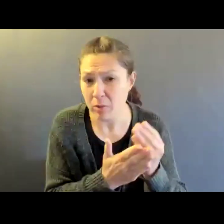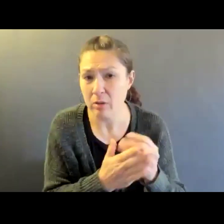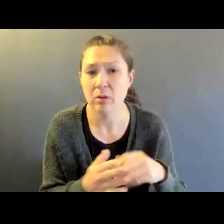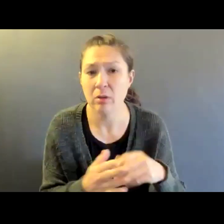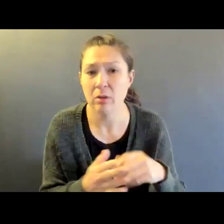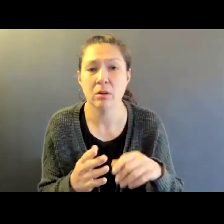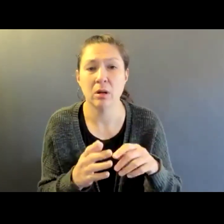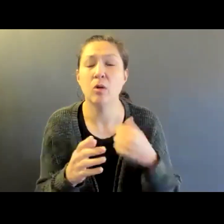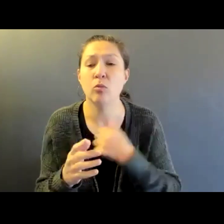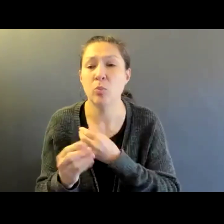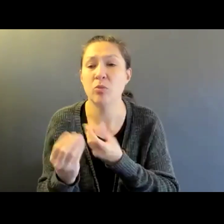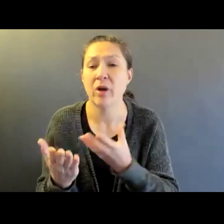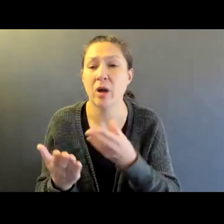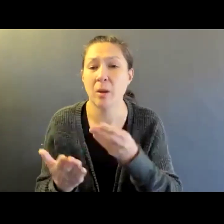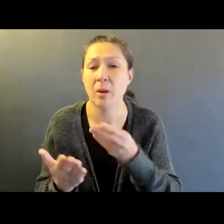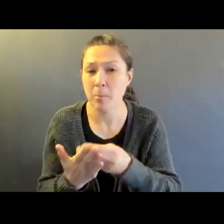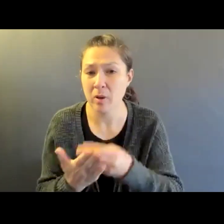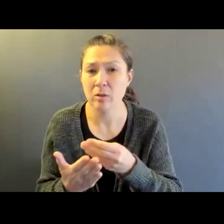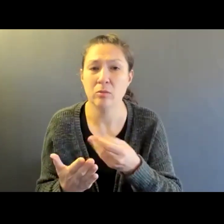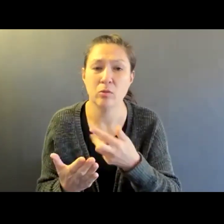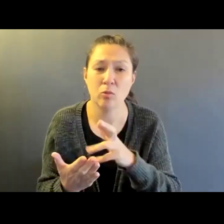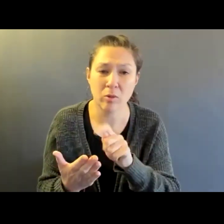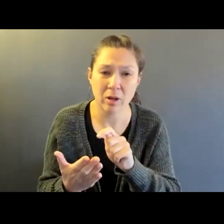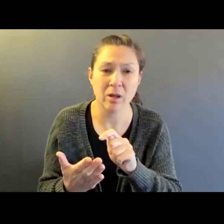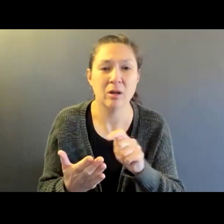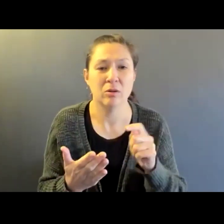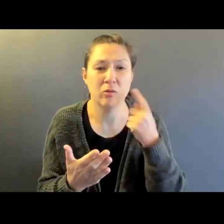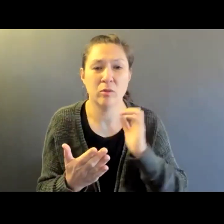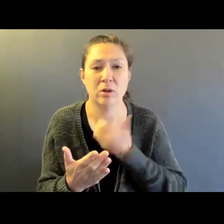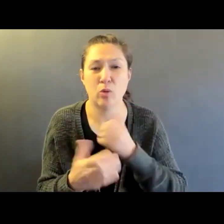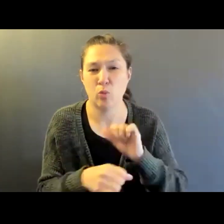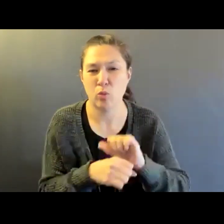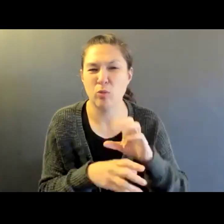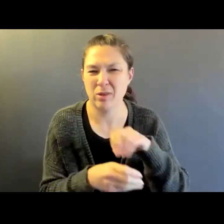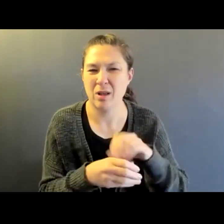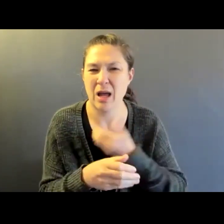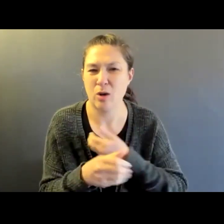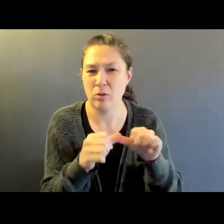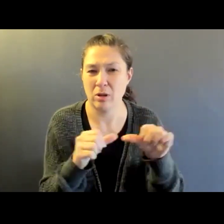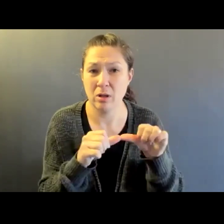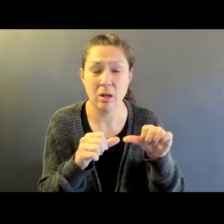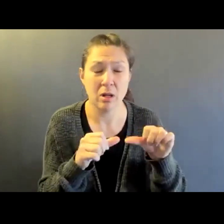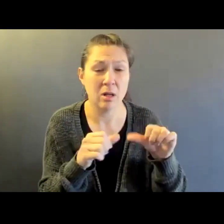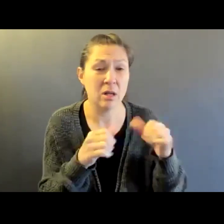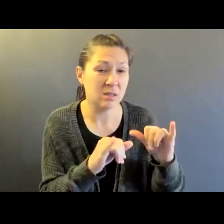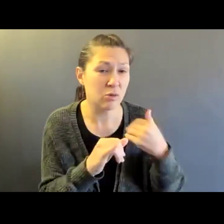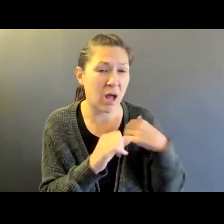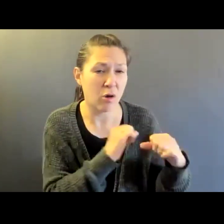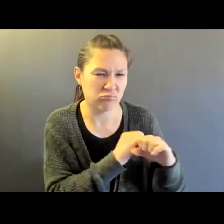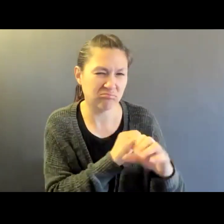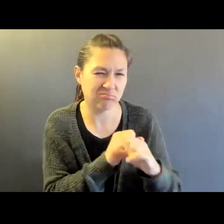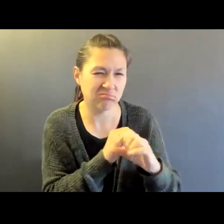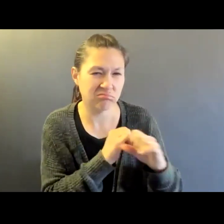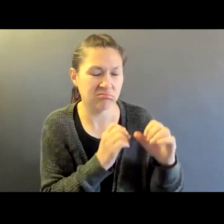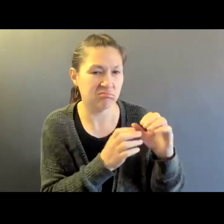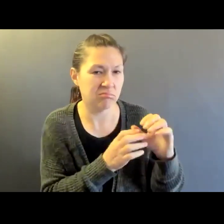funding for the work we're doing throughout our catchment area. We still run these campaigns, but that is an increasingly